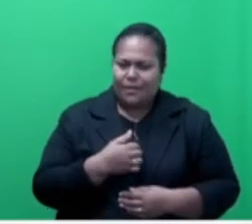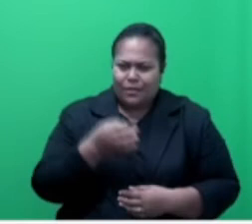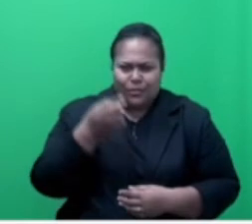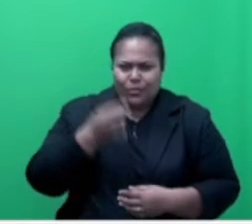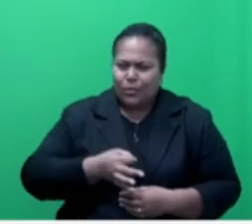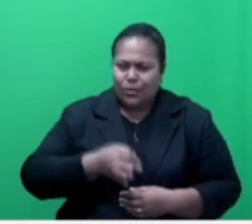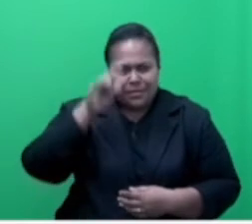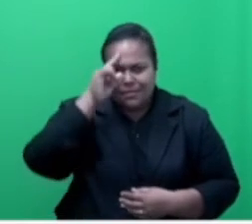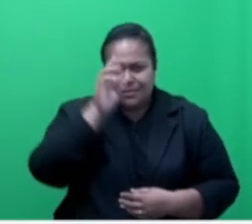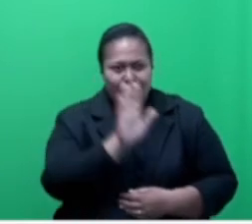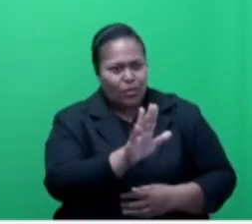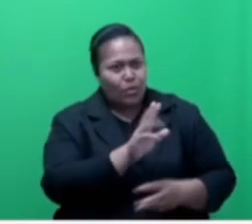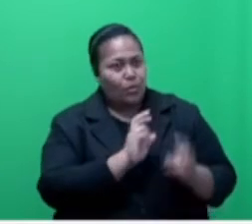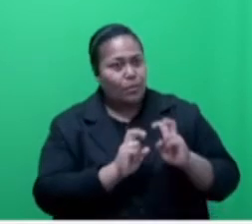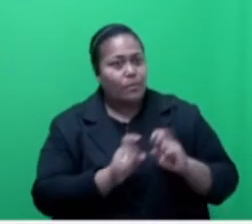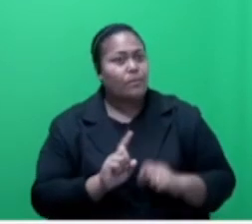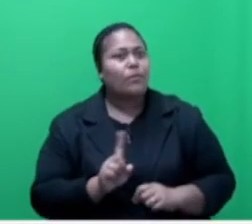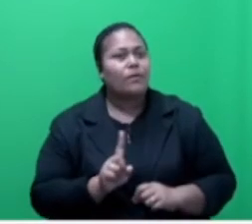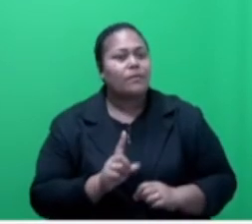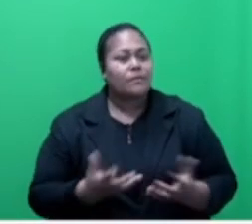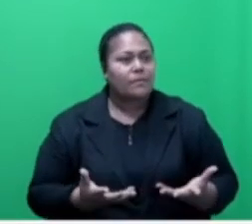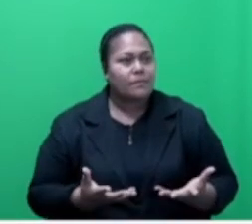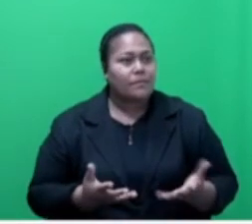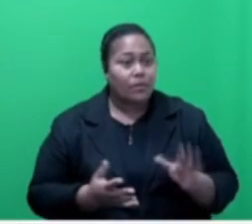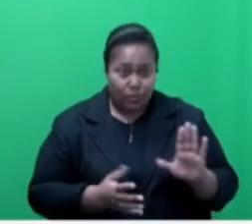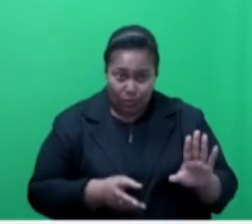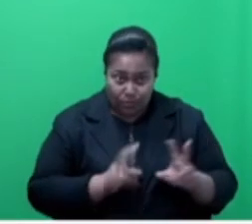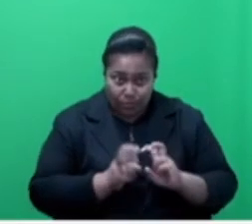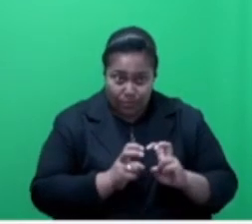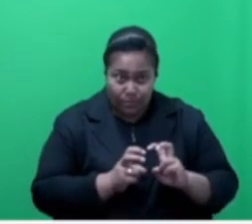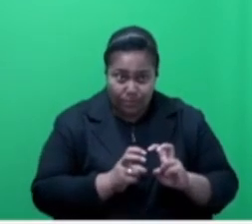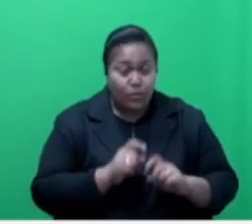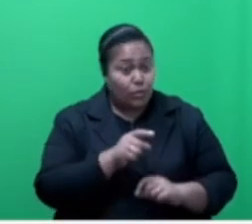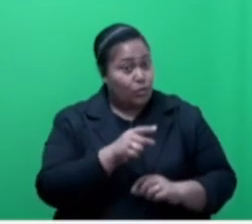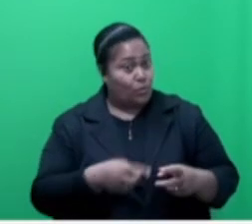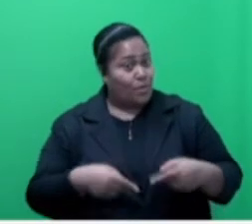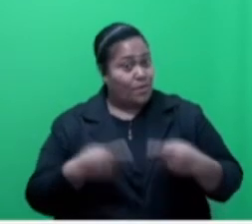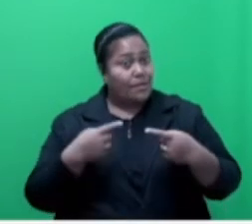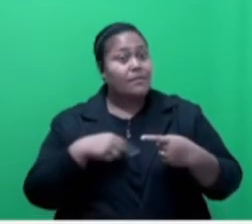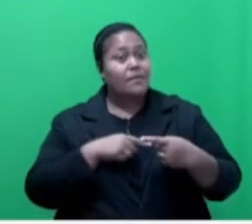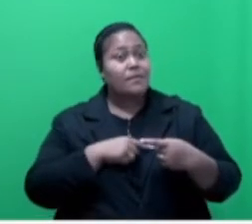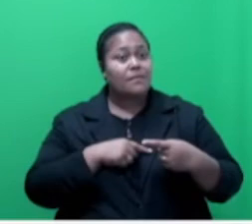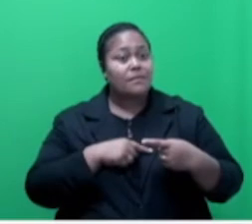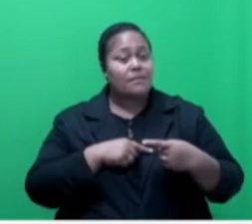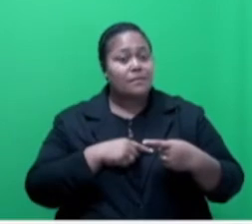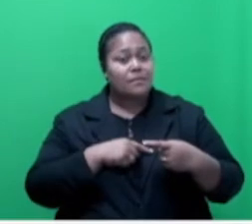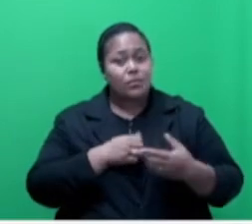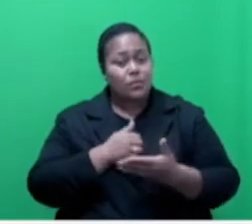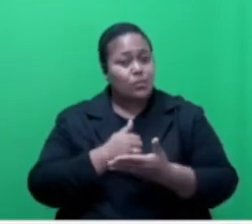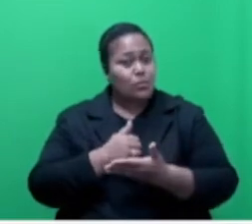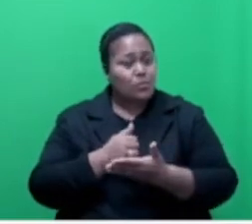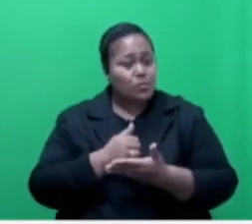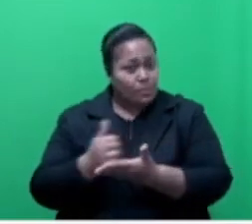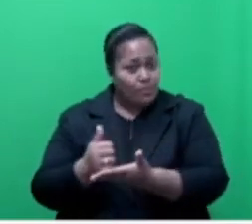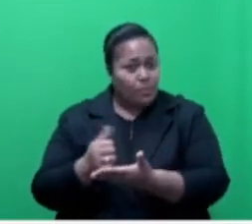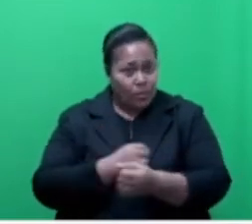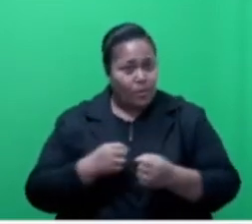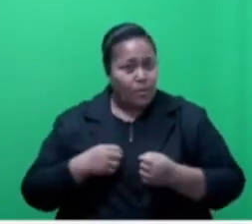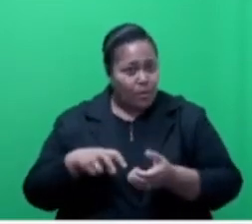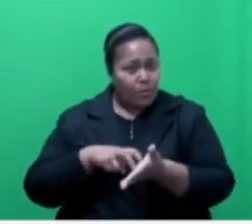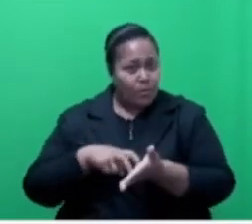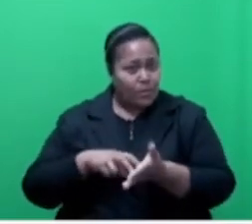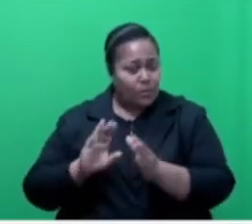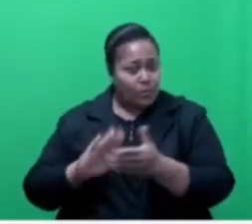is. The problem is, are you against us helping our vulnerable? So, then,